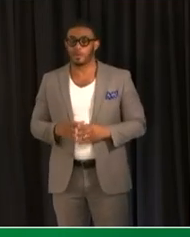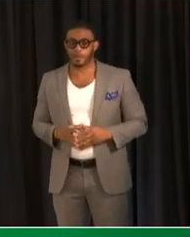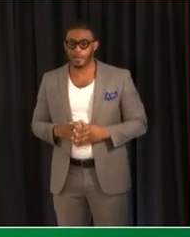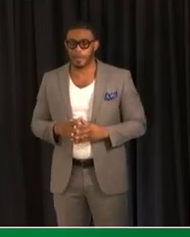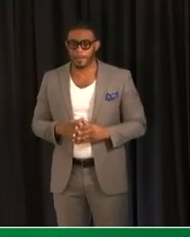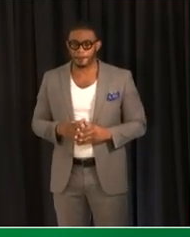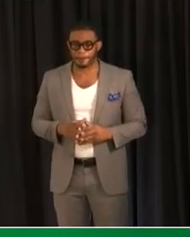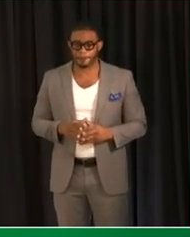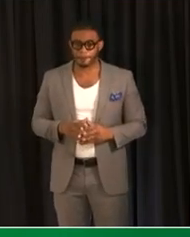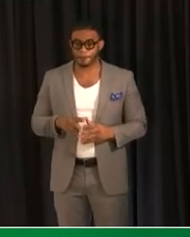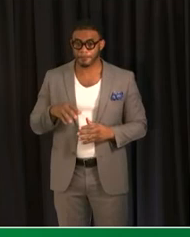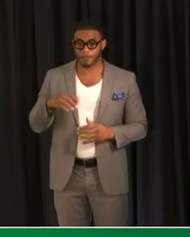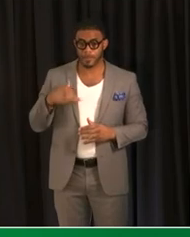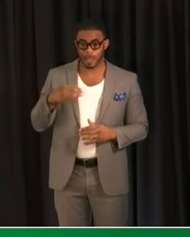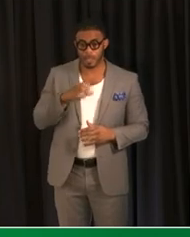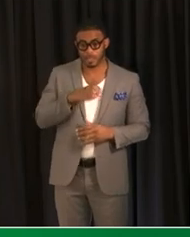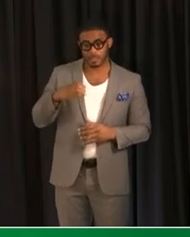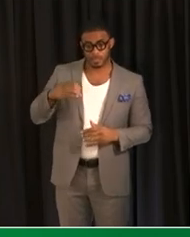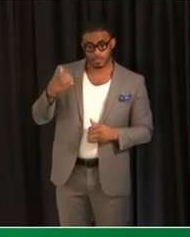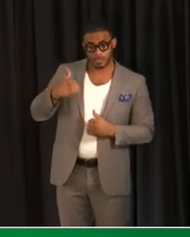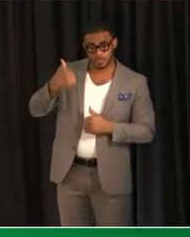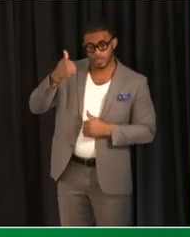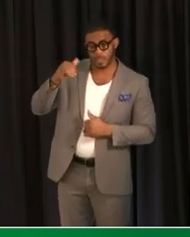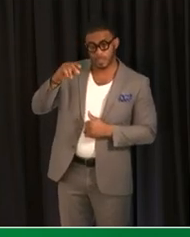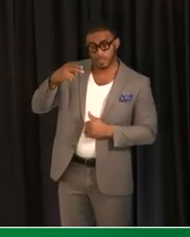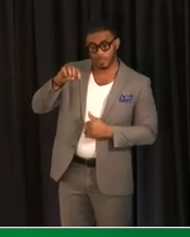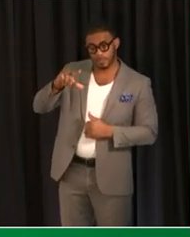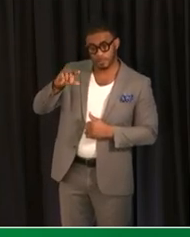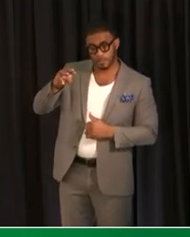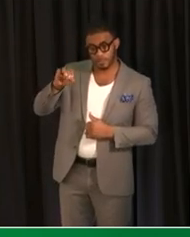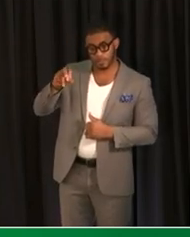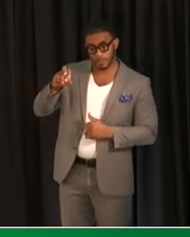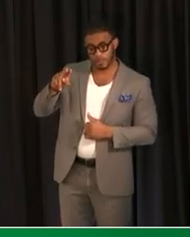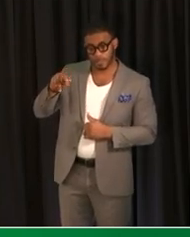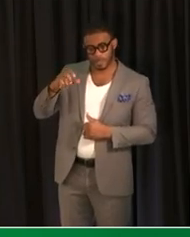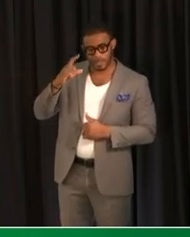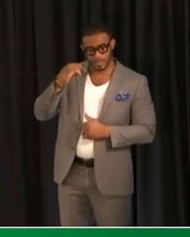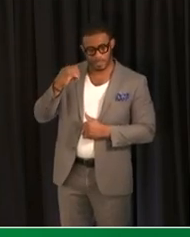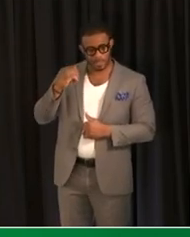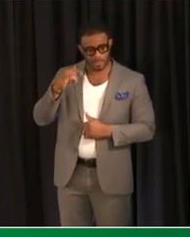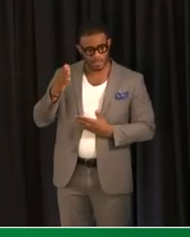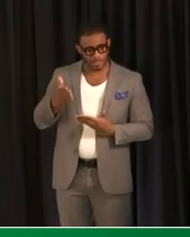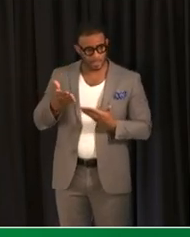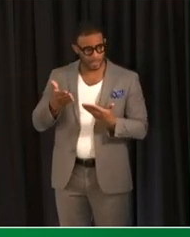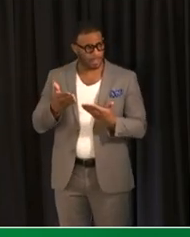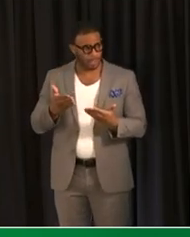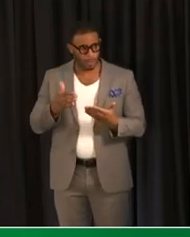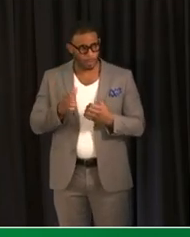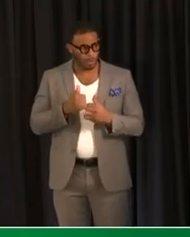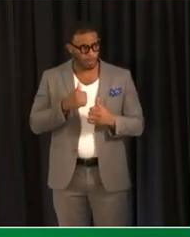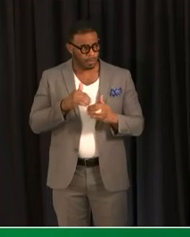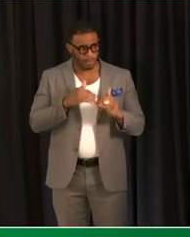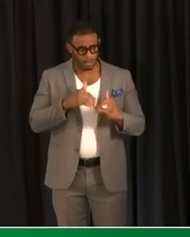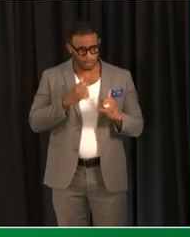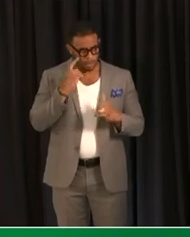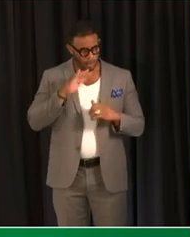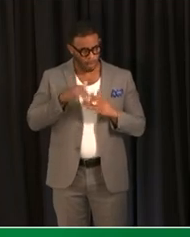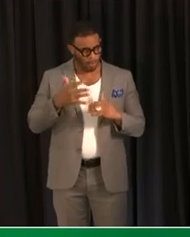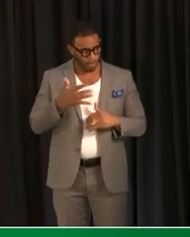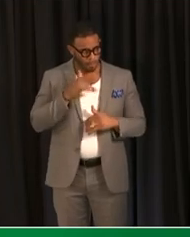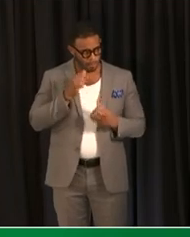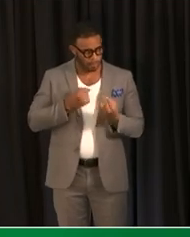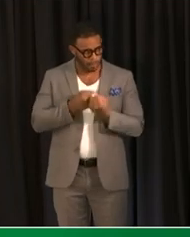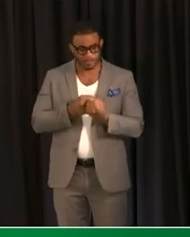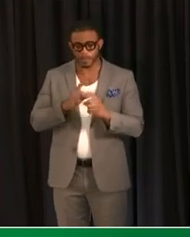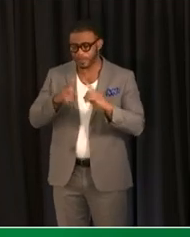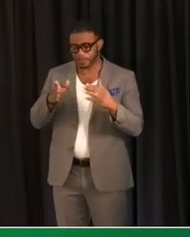go. Phil Mendelson, our chairman, just introduced a bill that I think most of our colleagues co-sponsored. I'm pretty sure I think